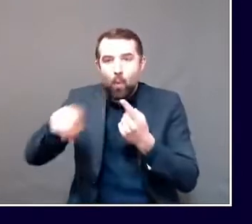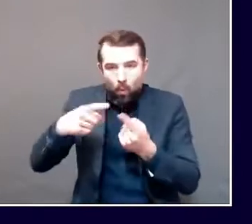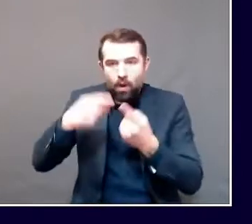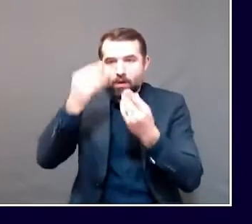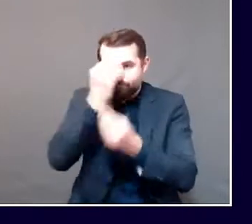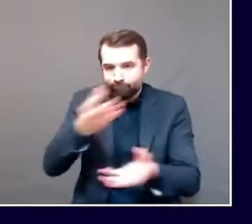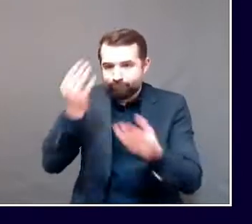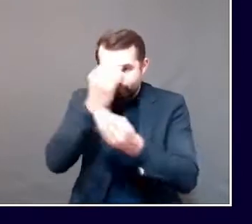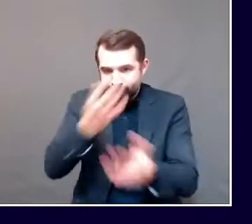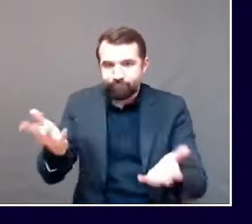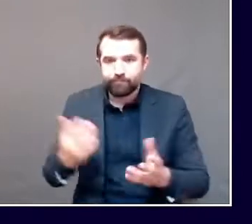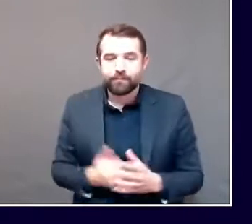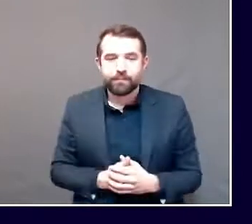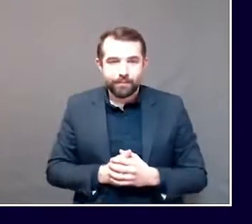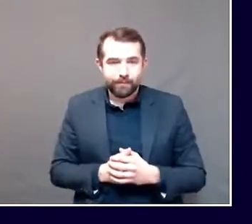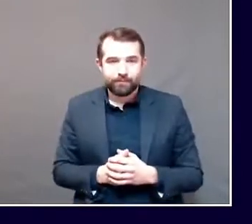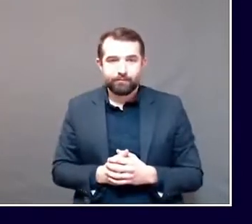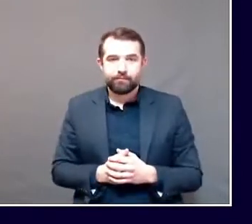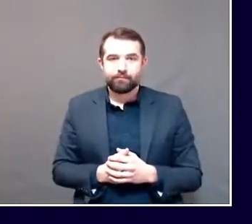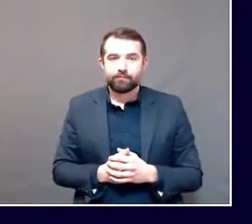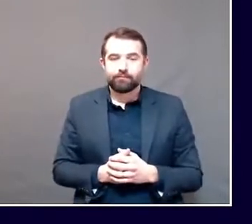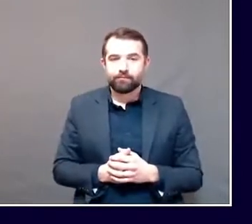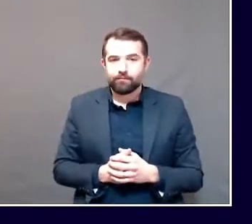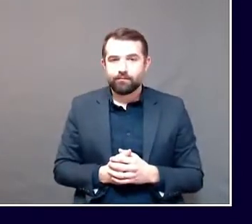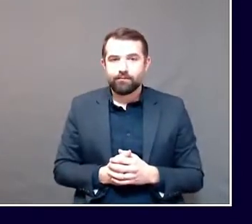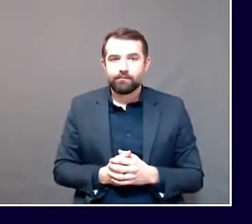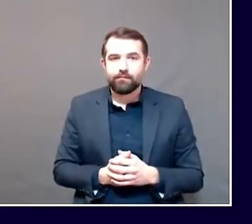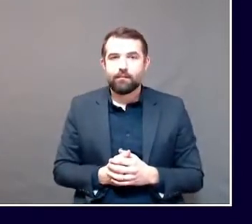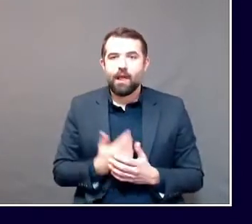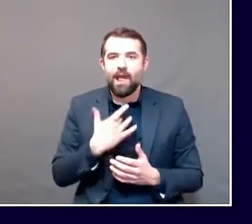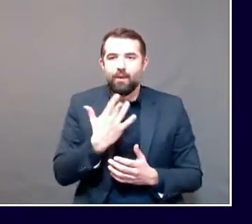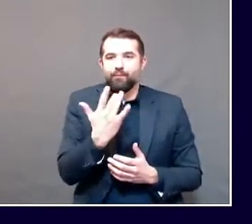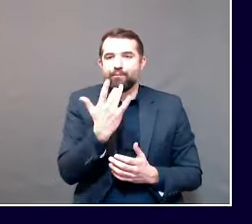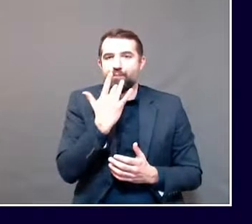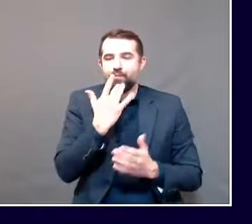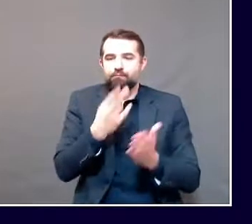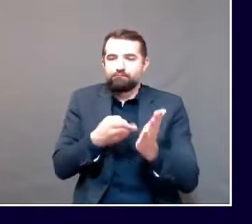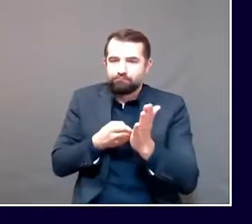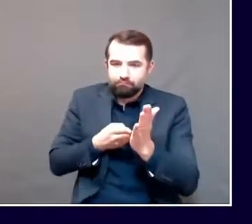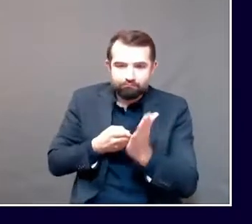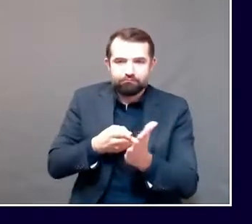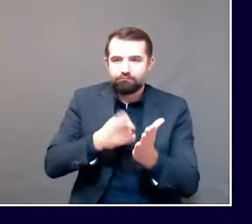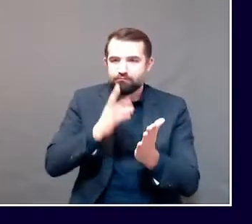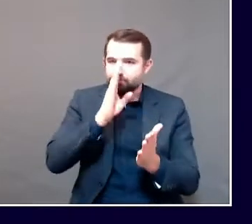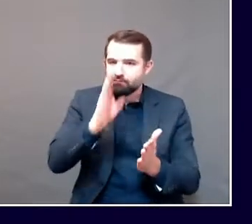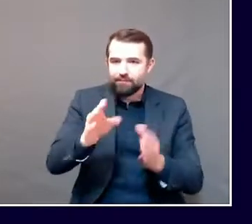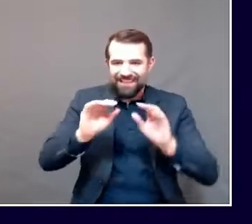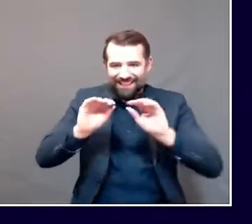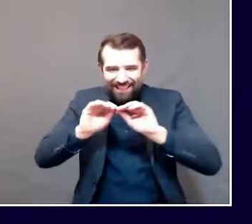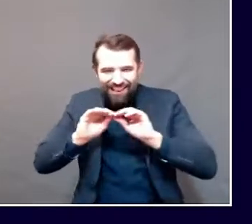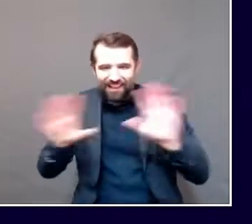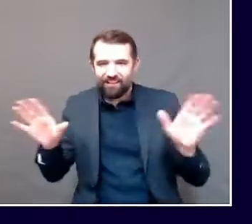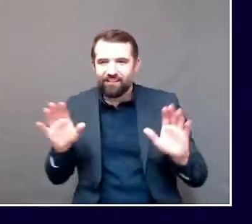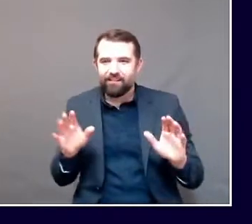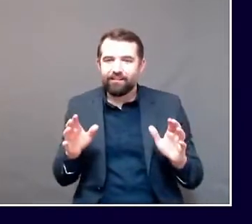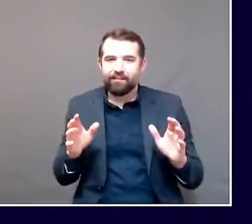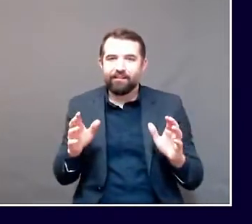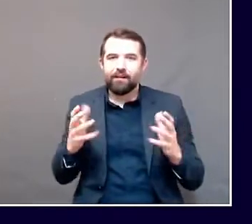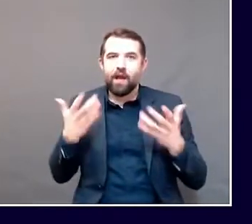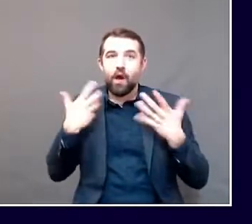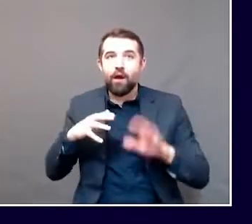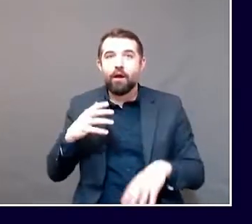people when they can be vaccinated, I'd rather that be with firmness and clarity rather than speculative. And beyond